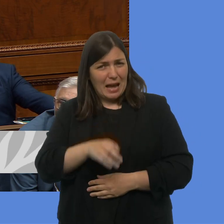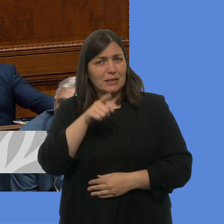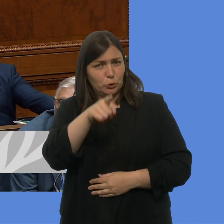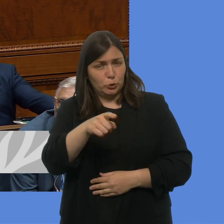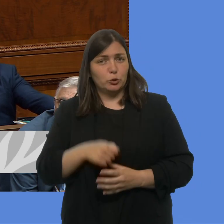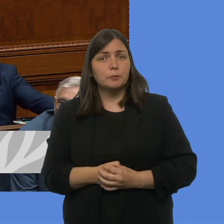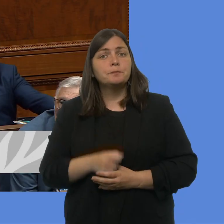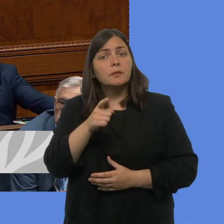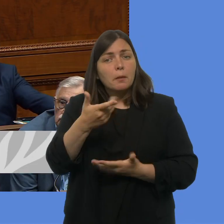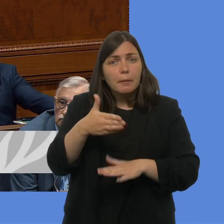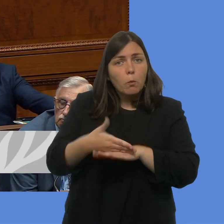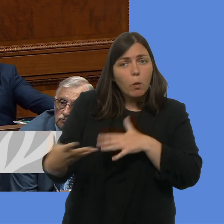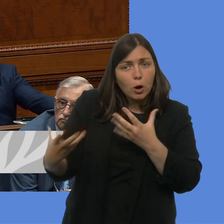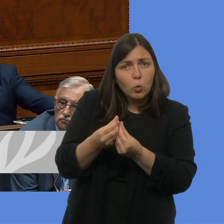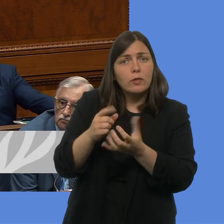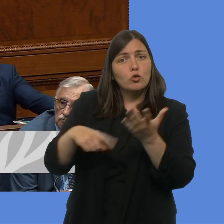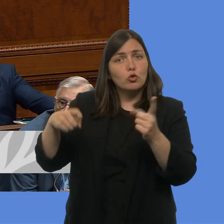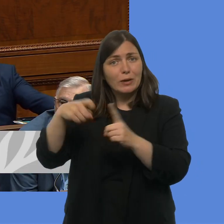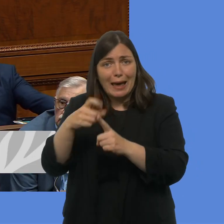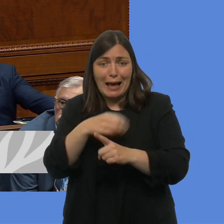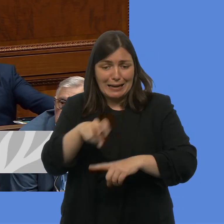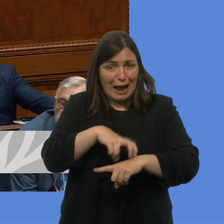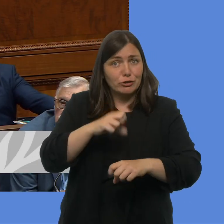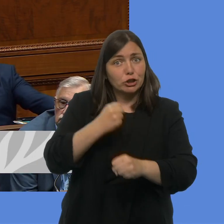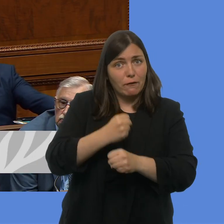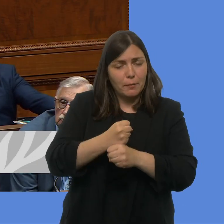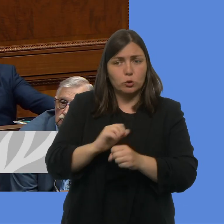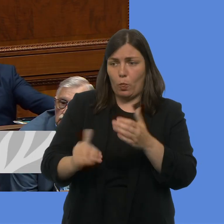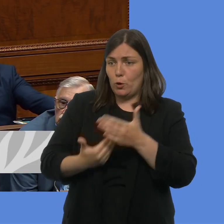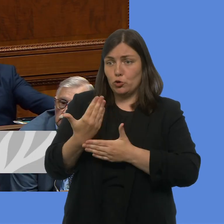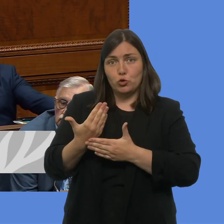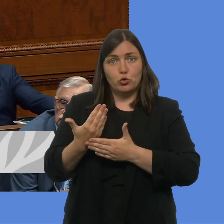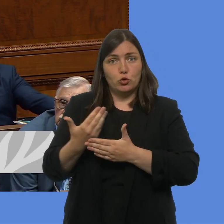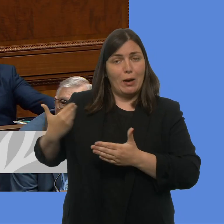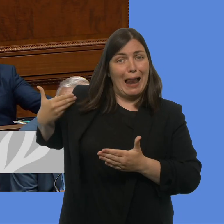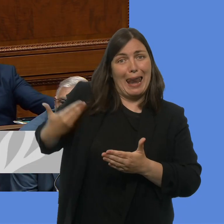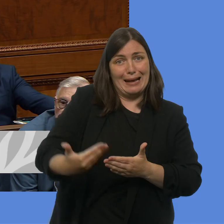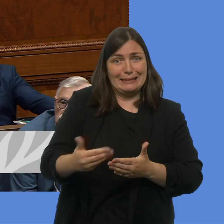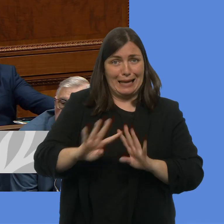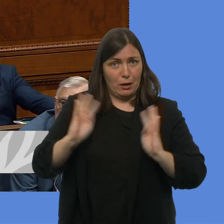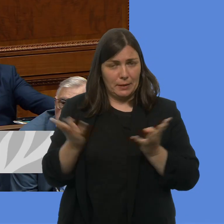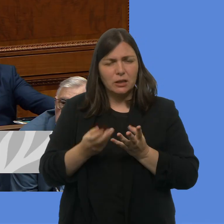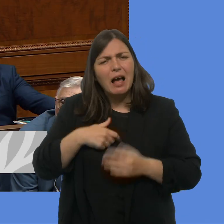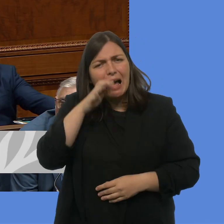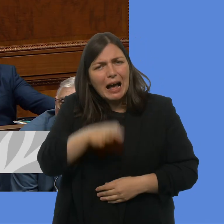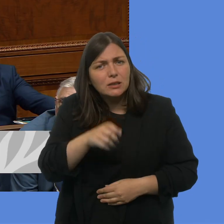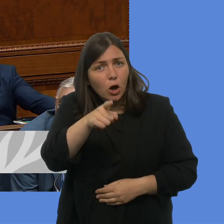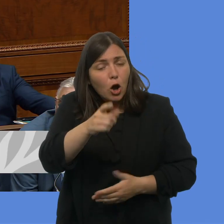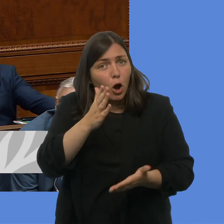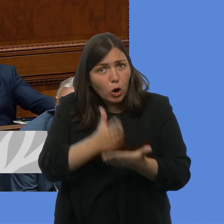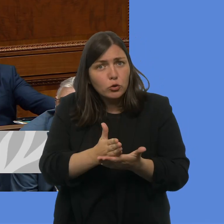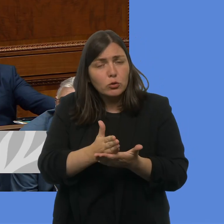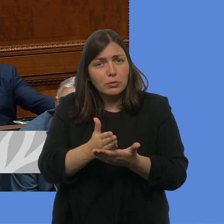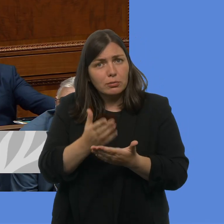and the Irish Government on the new Legacy Commission, is the Minister able to give assurances to the victims and survivors that the Legacy